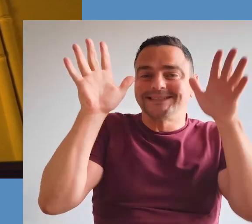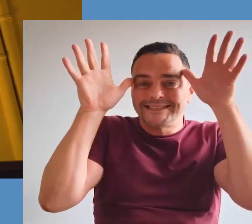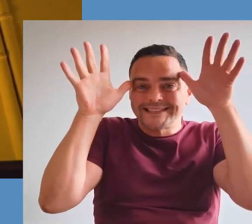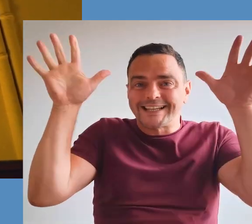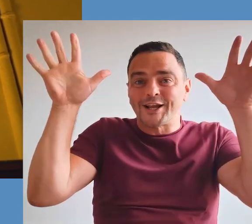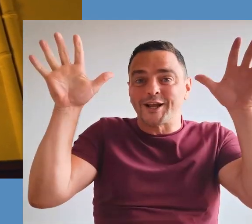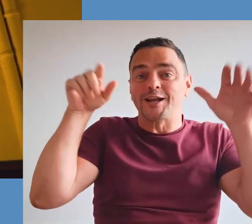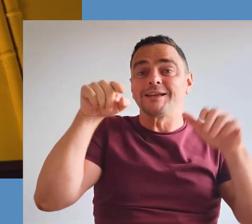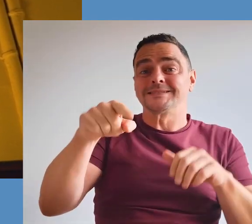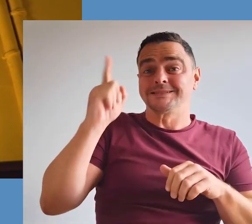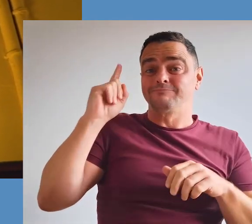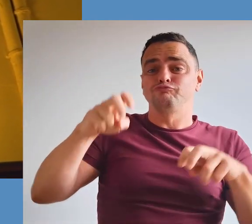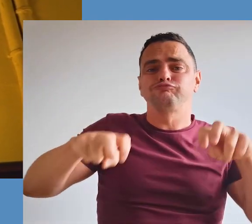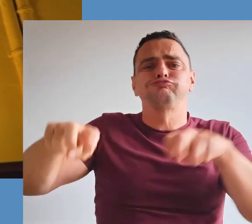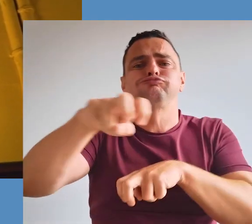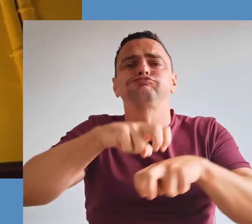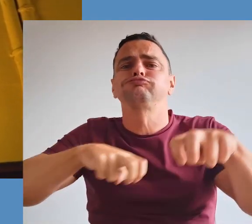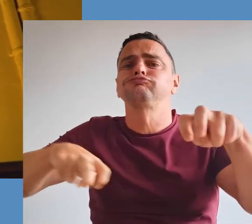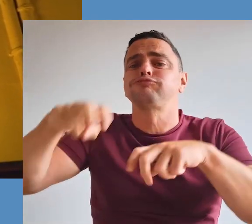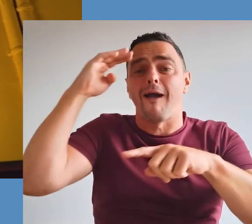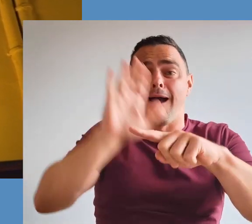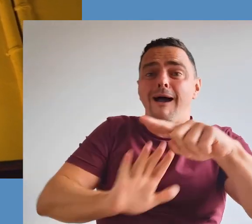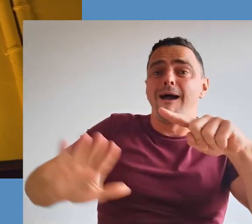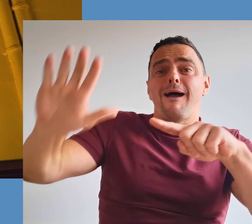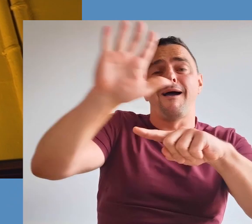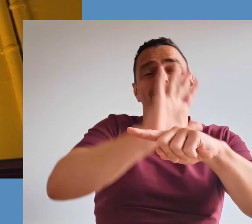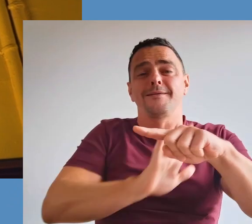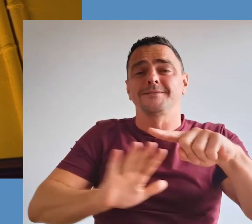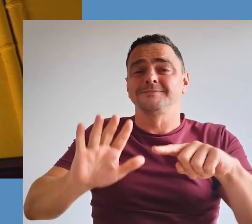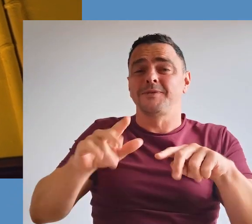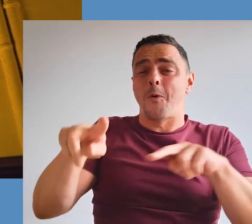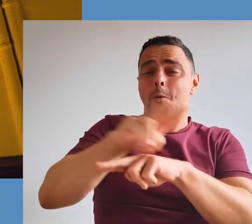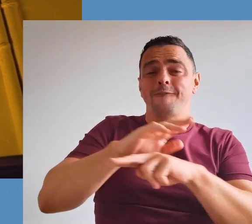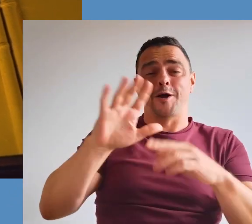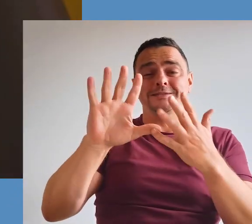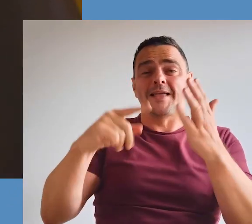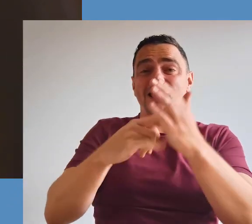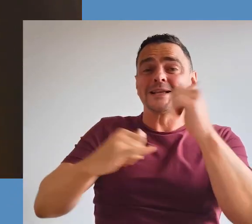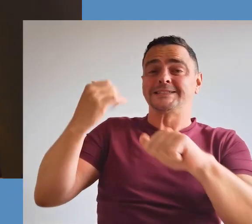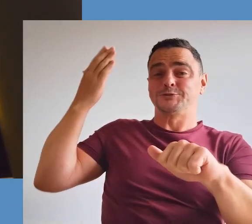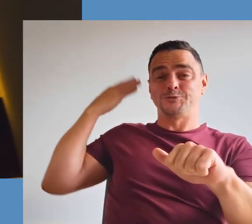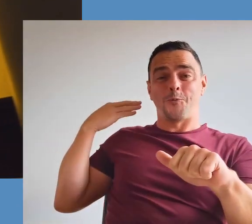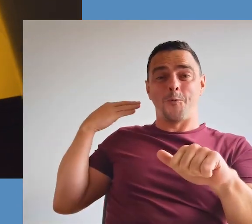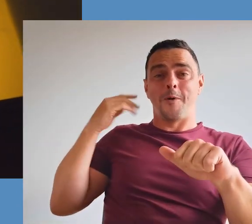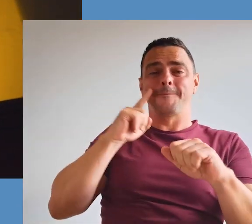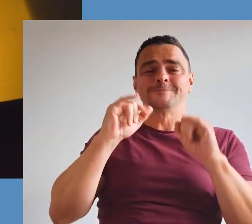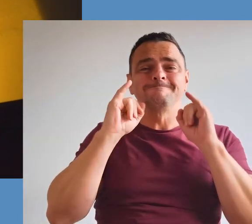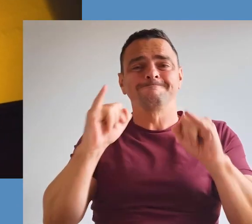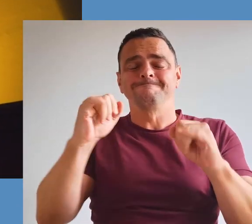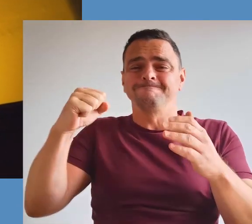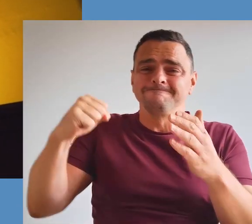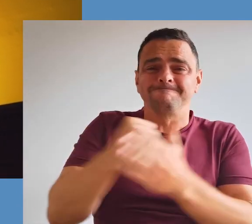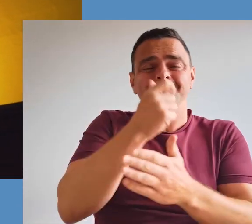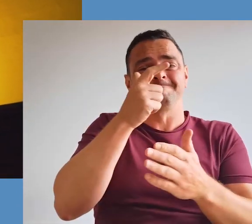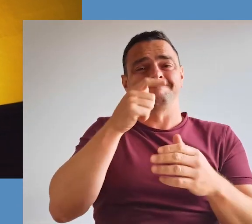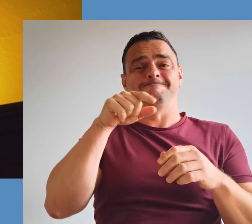animals roamed the grasslands of Ireland over 10,000 years ago. Unfortunately, we can't see them today because they